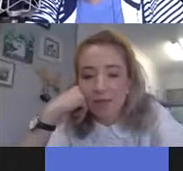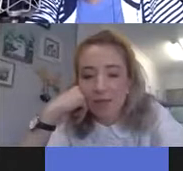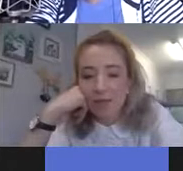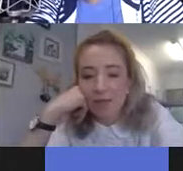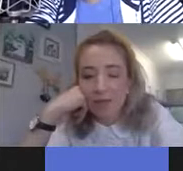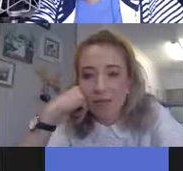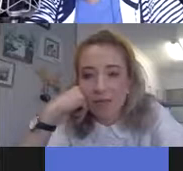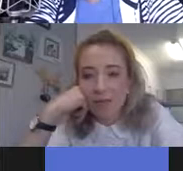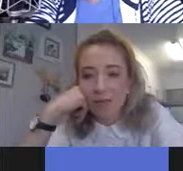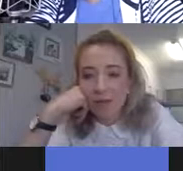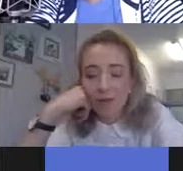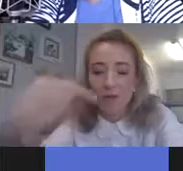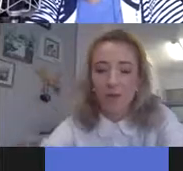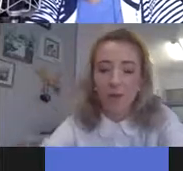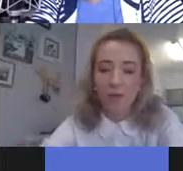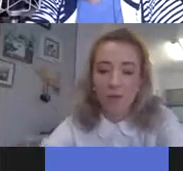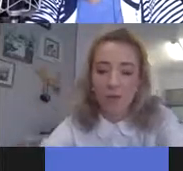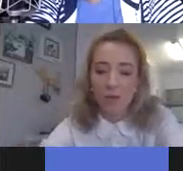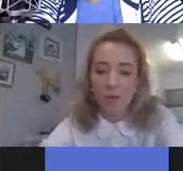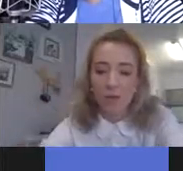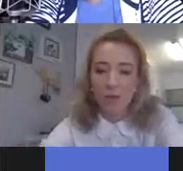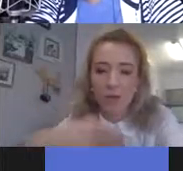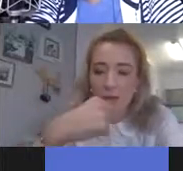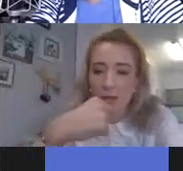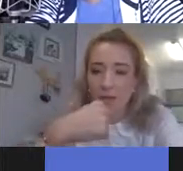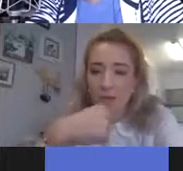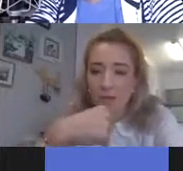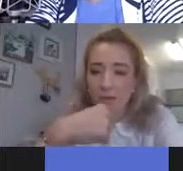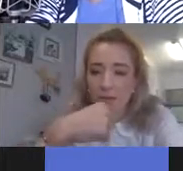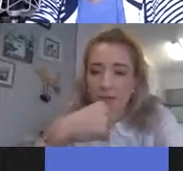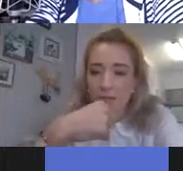times. For those of you can see,